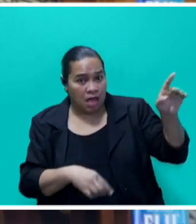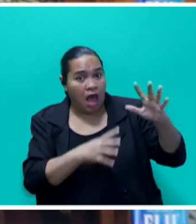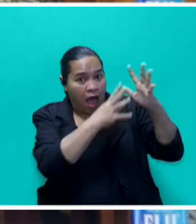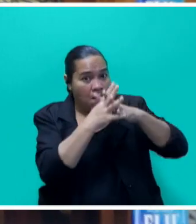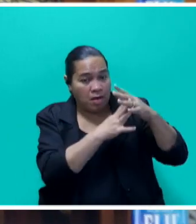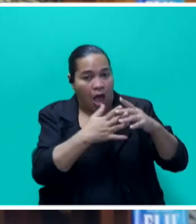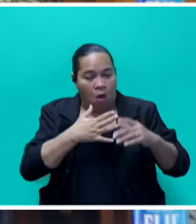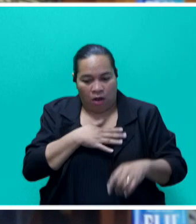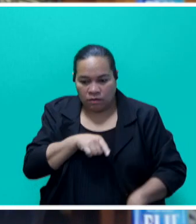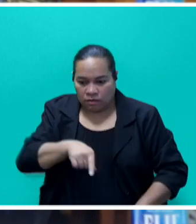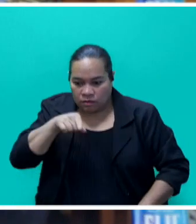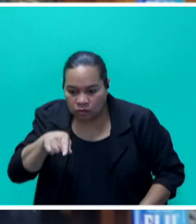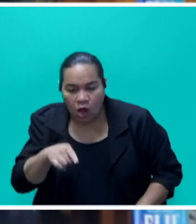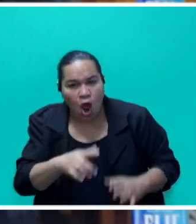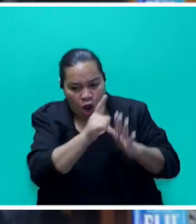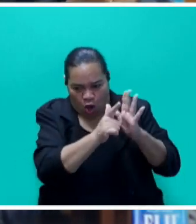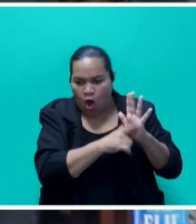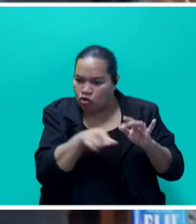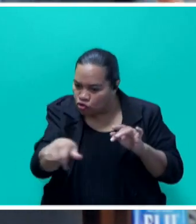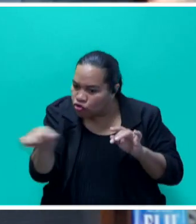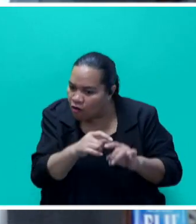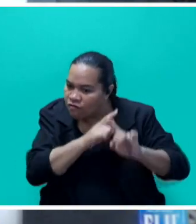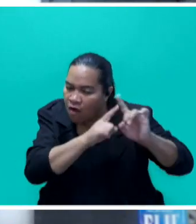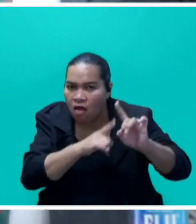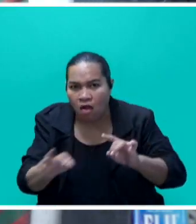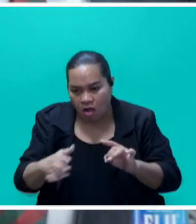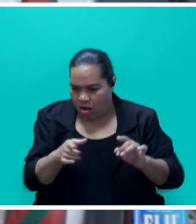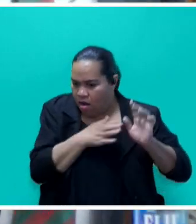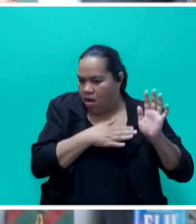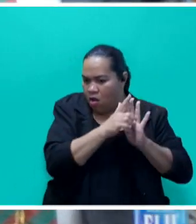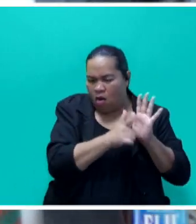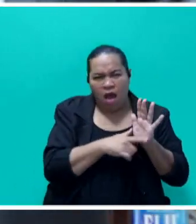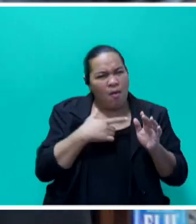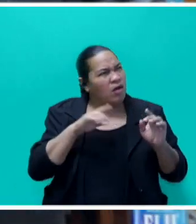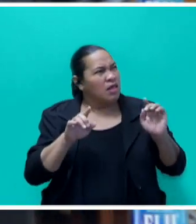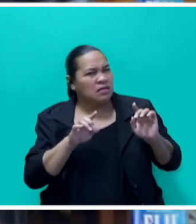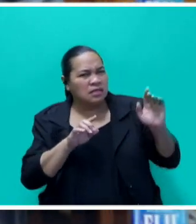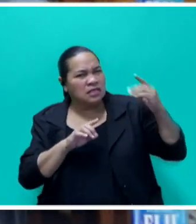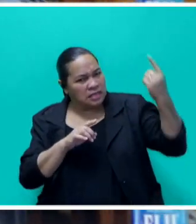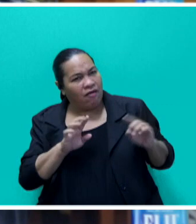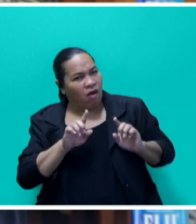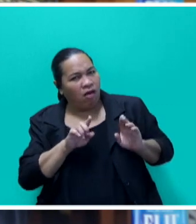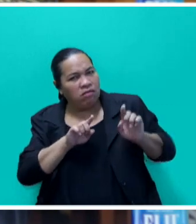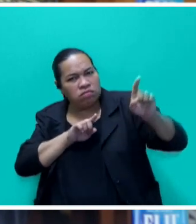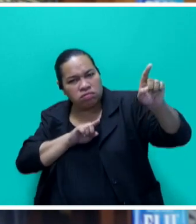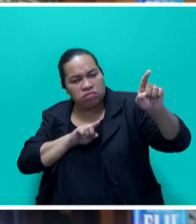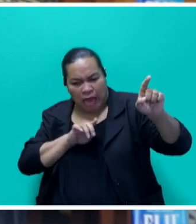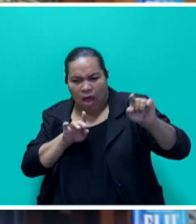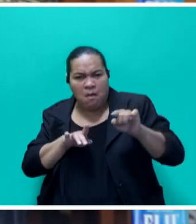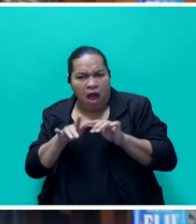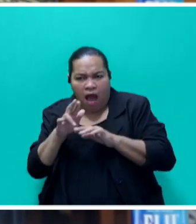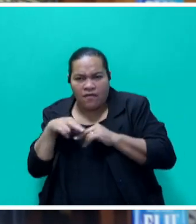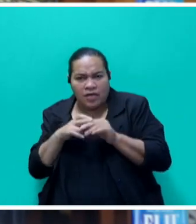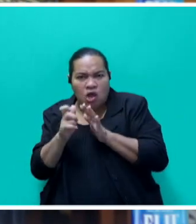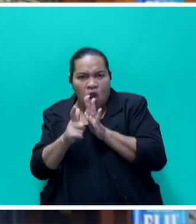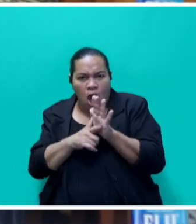Fiji's sovereign laws, because they have gone ahead, well ahead of us, in changing their laws over